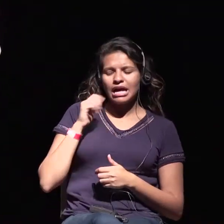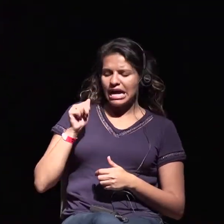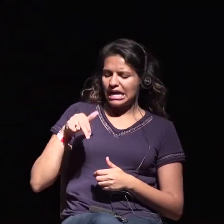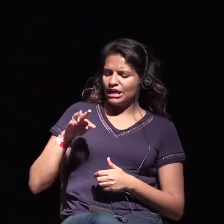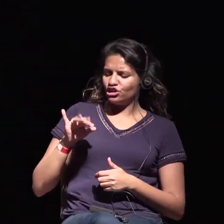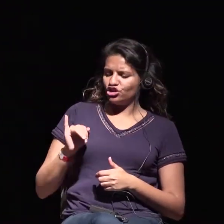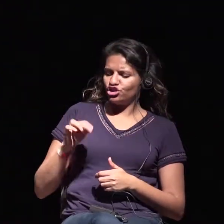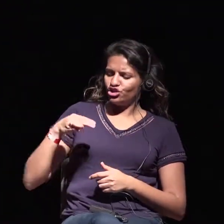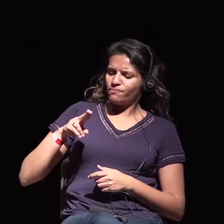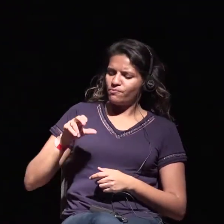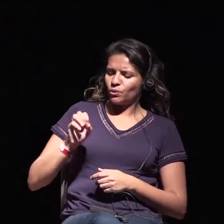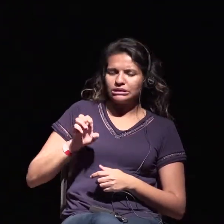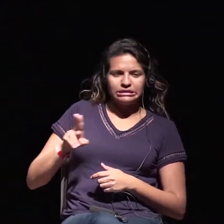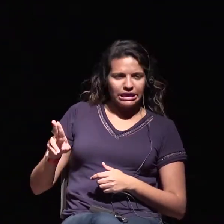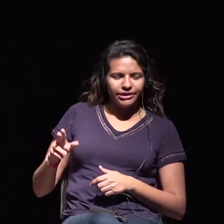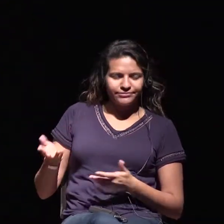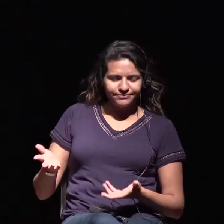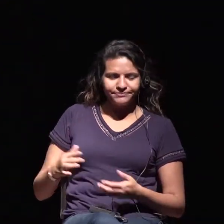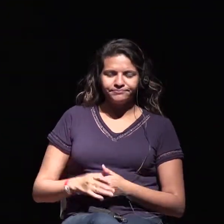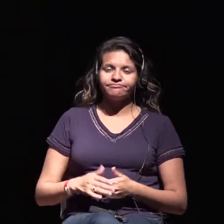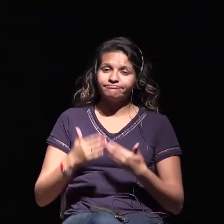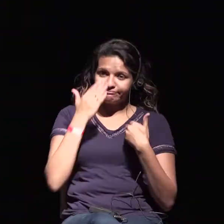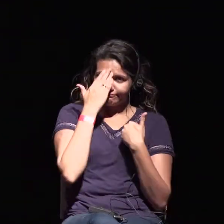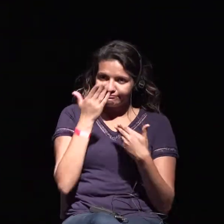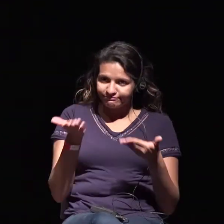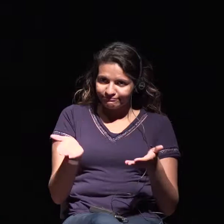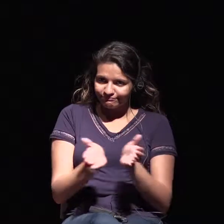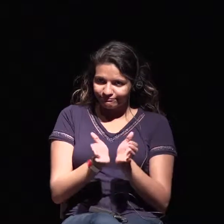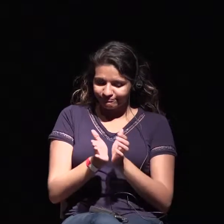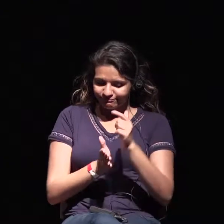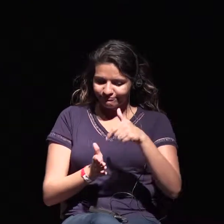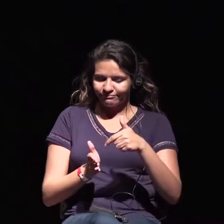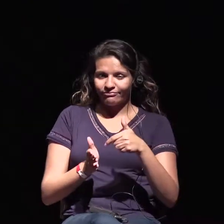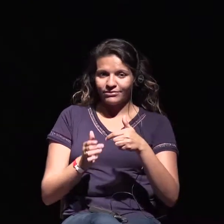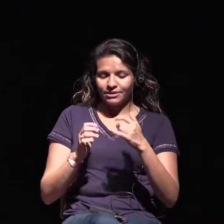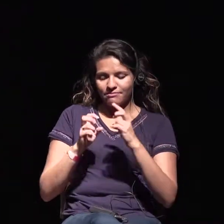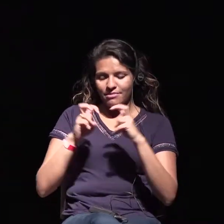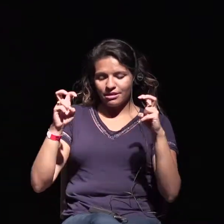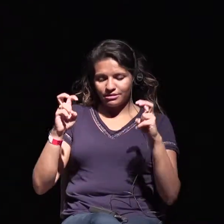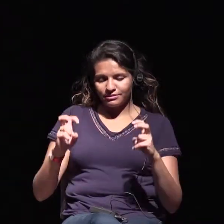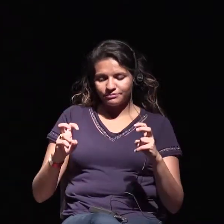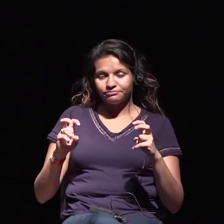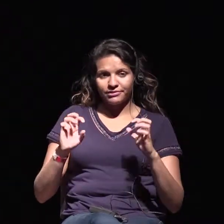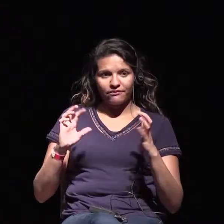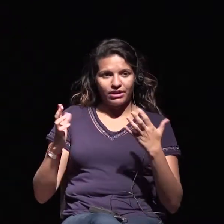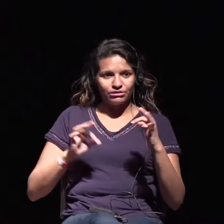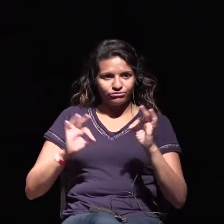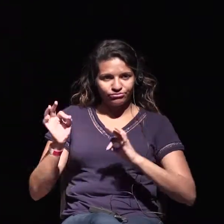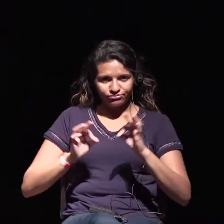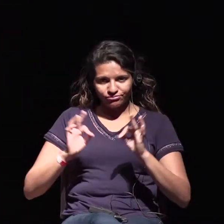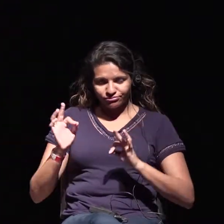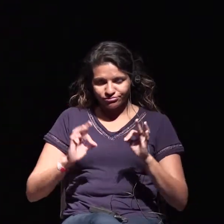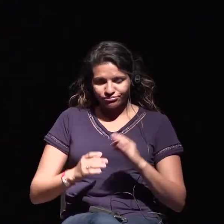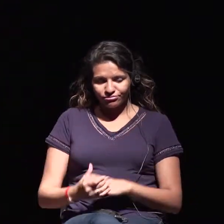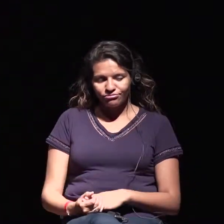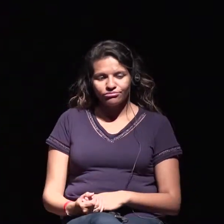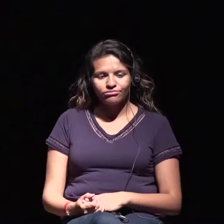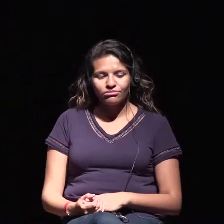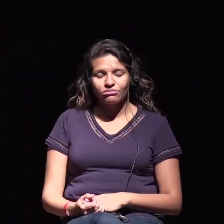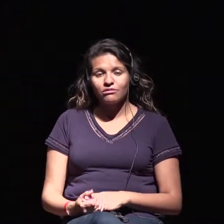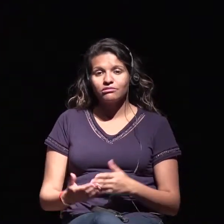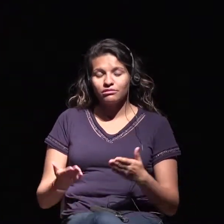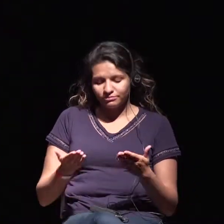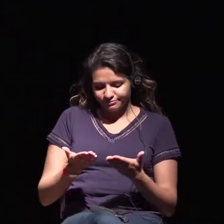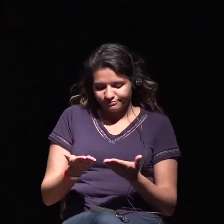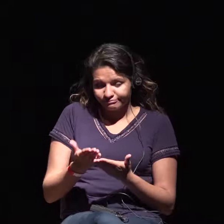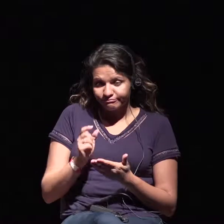here at MASP for having made that possible. And let's have a little talk. So I'm going to be reading from a paper. I'm